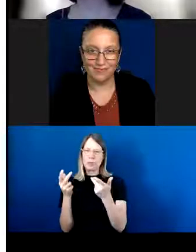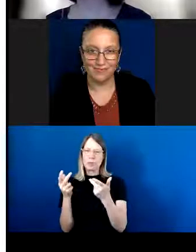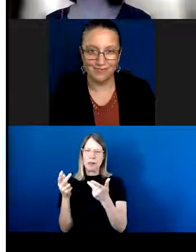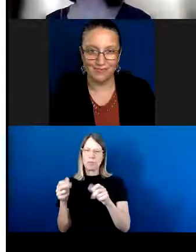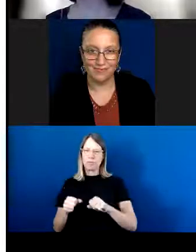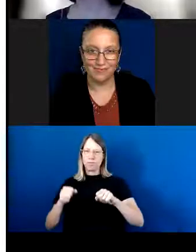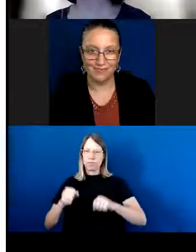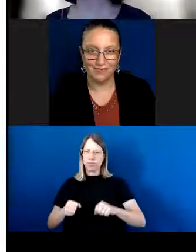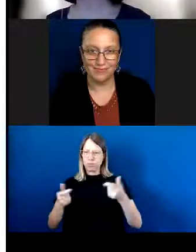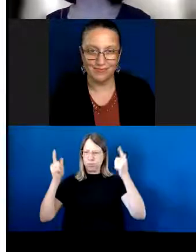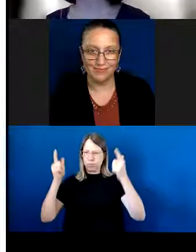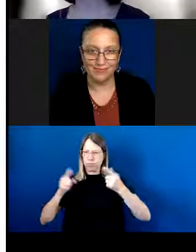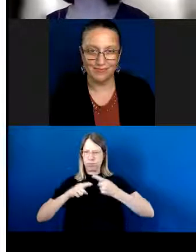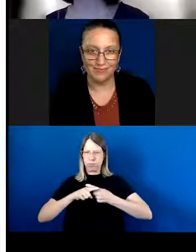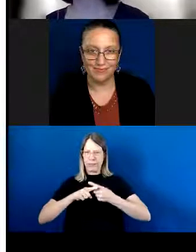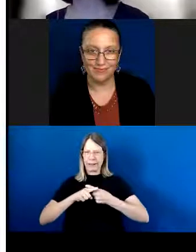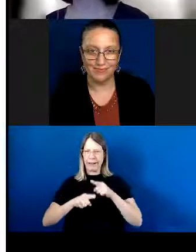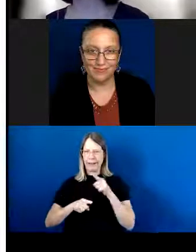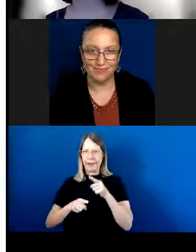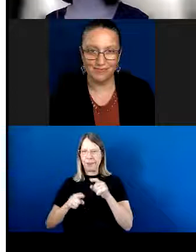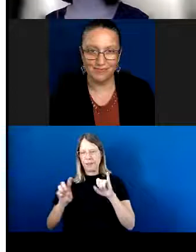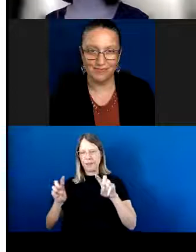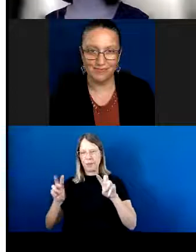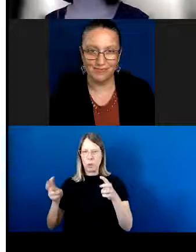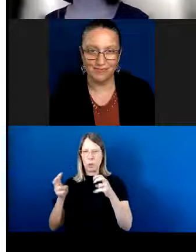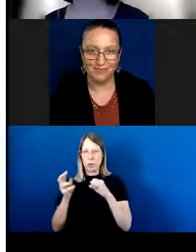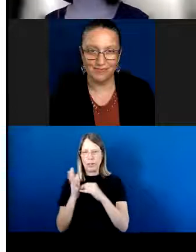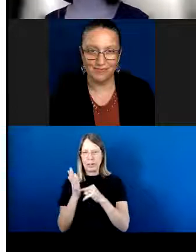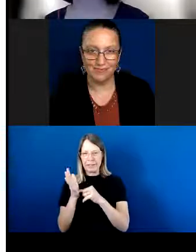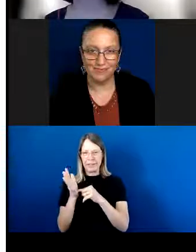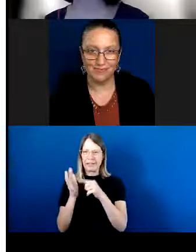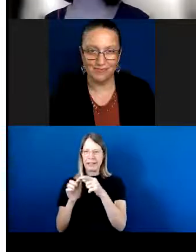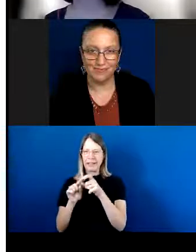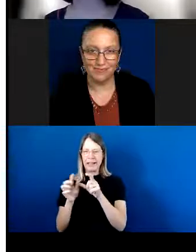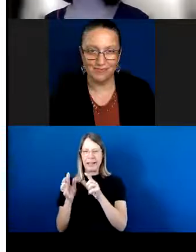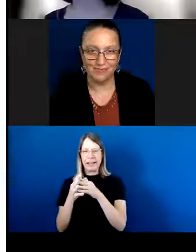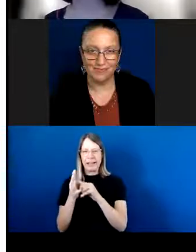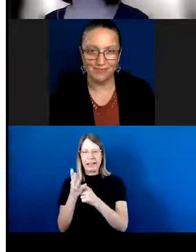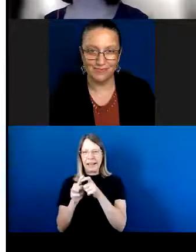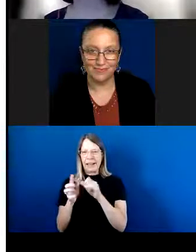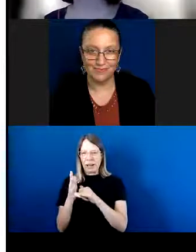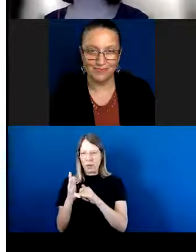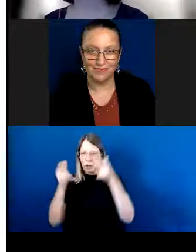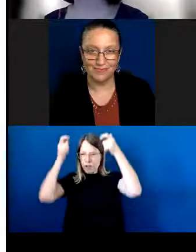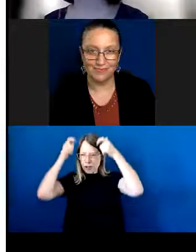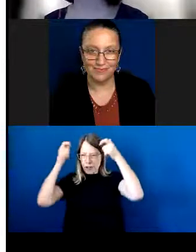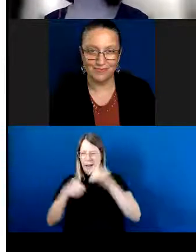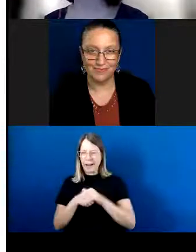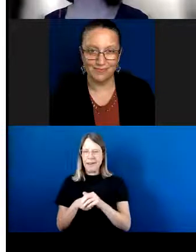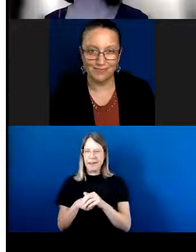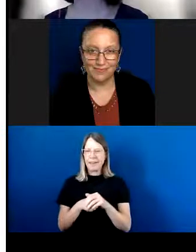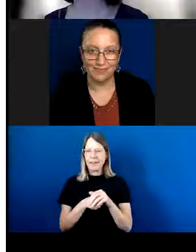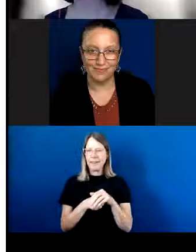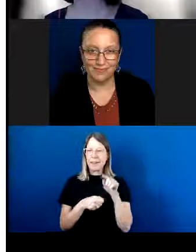and it is never altered or changed. This crown, which is probably the one sitting next to Queen Victoria, is supposed to be heraldically represented